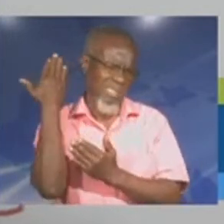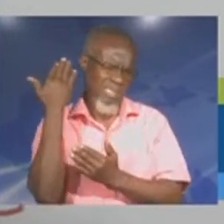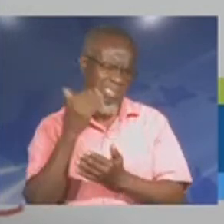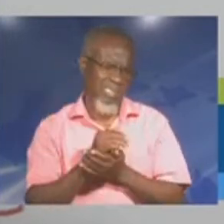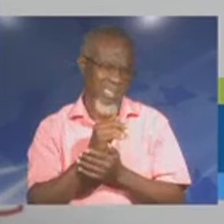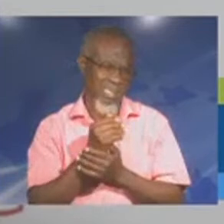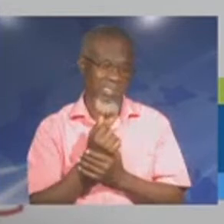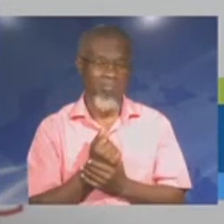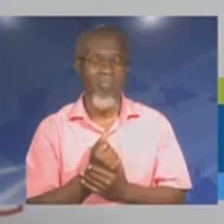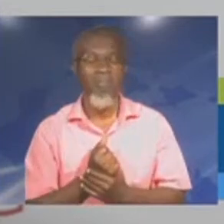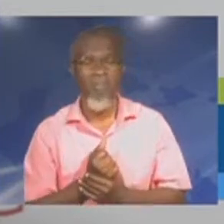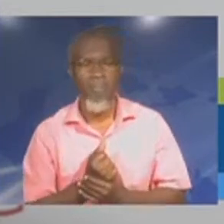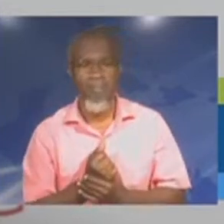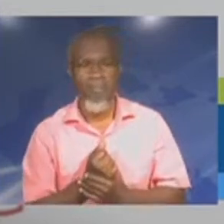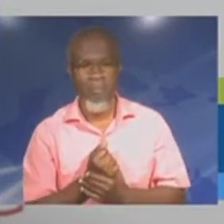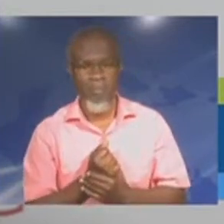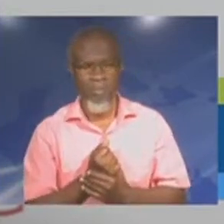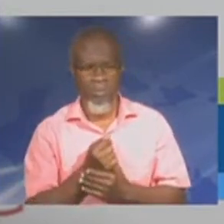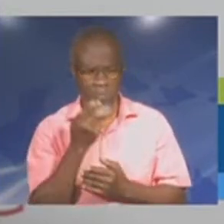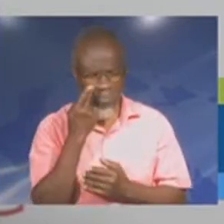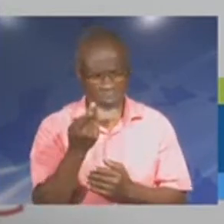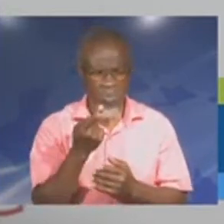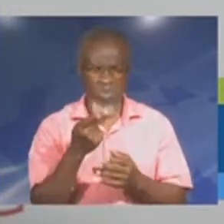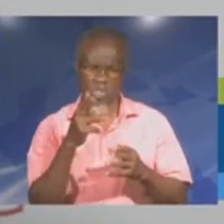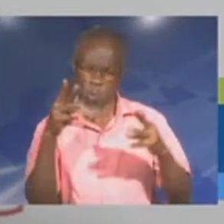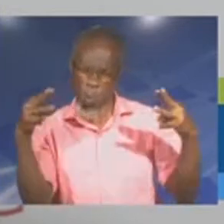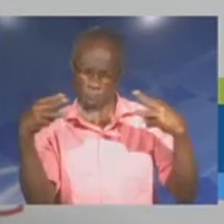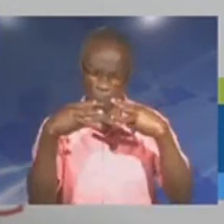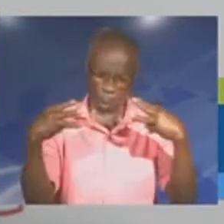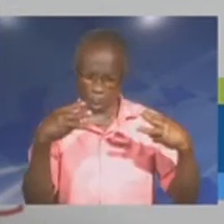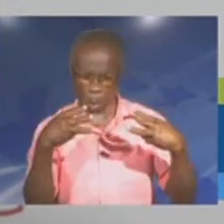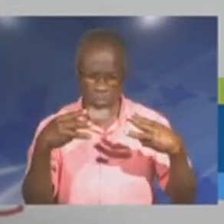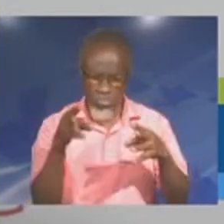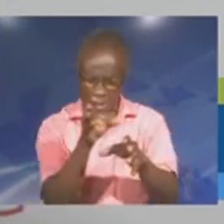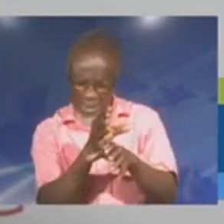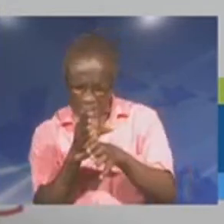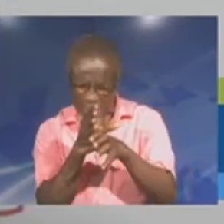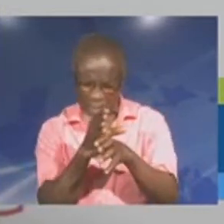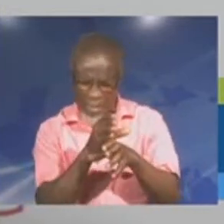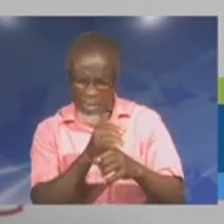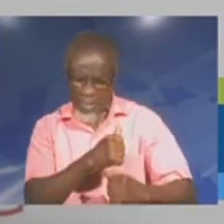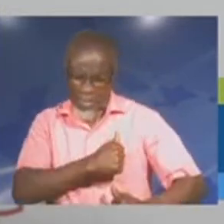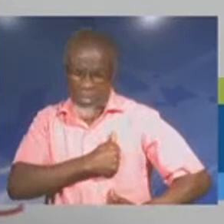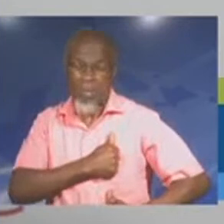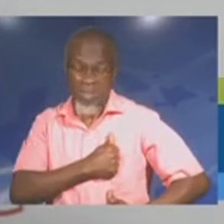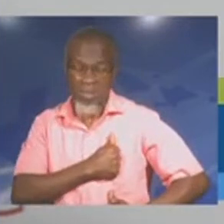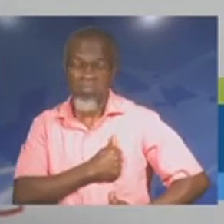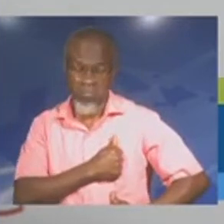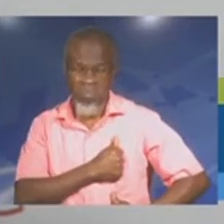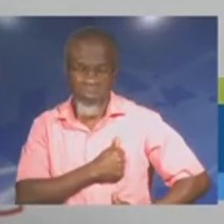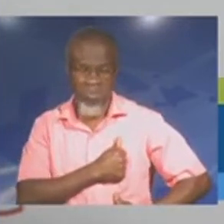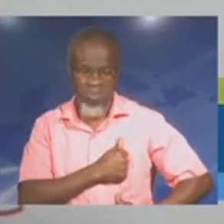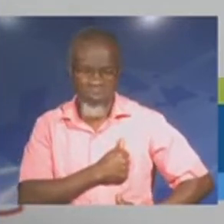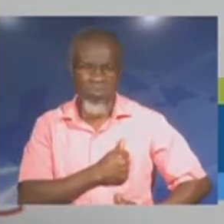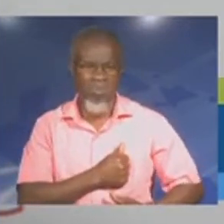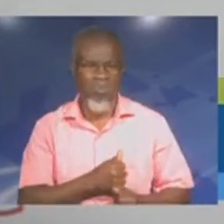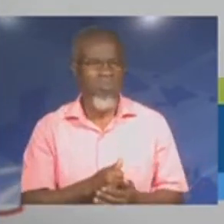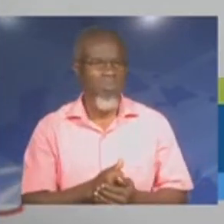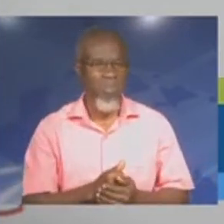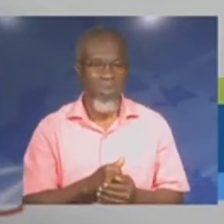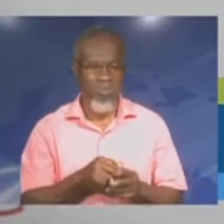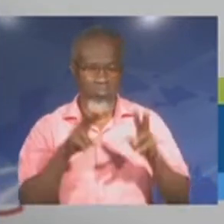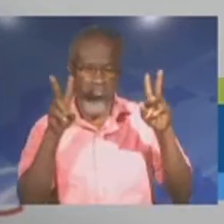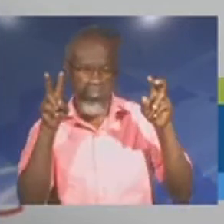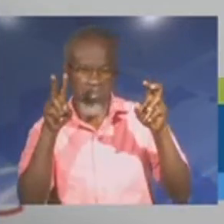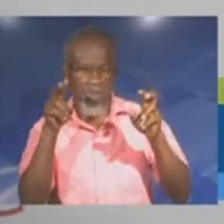procedures for sanitation especially, and care for soldiers, and she became known as the Lady with the Lamp.